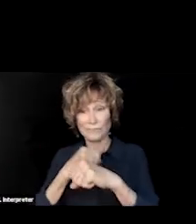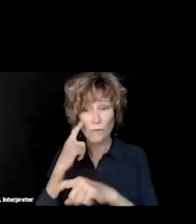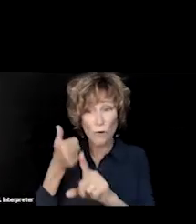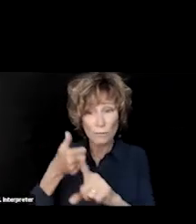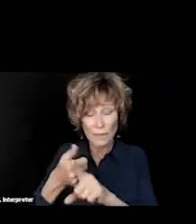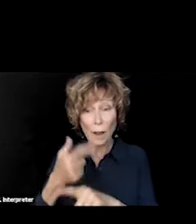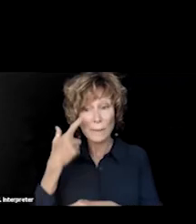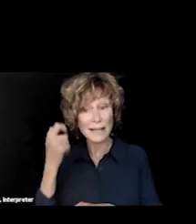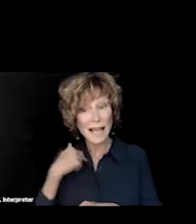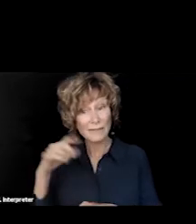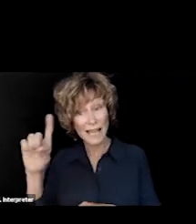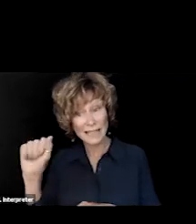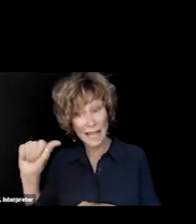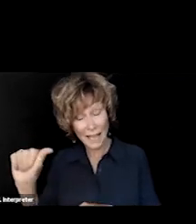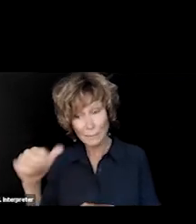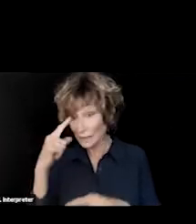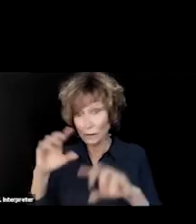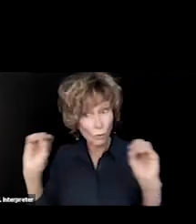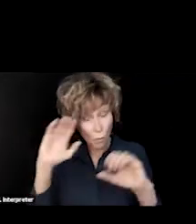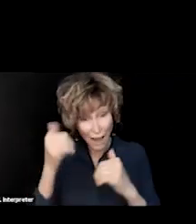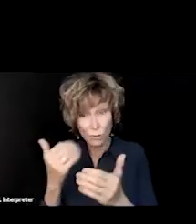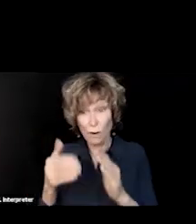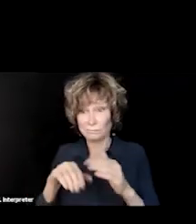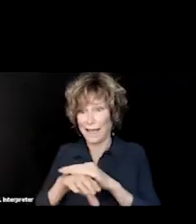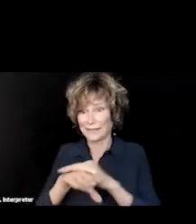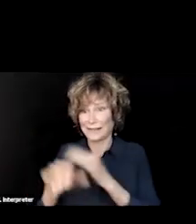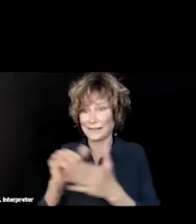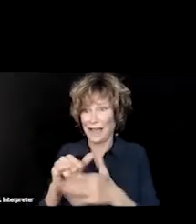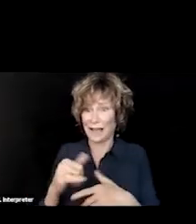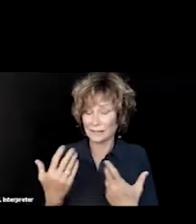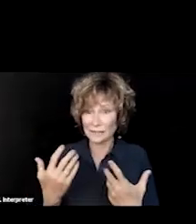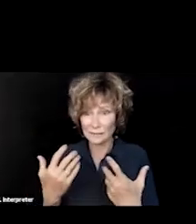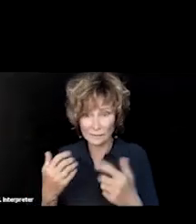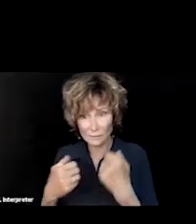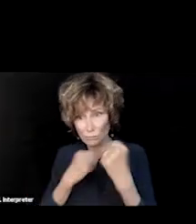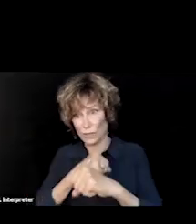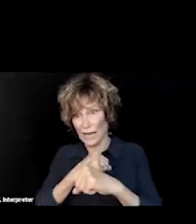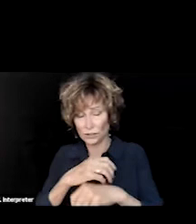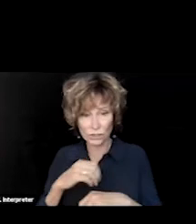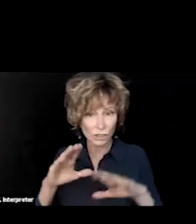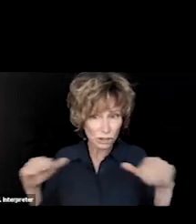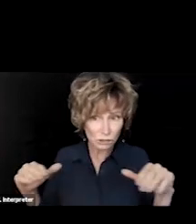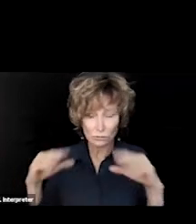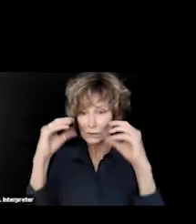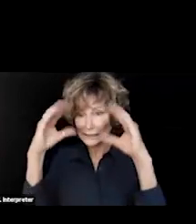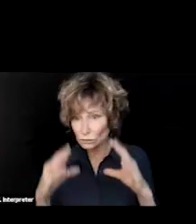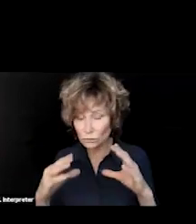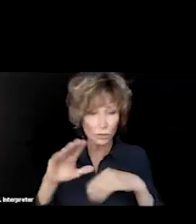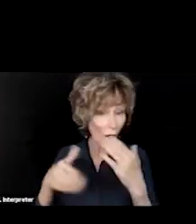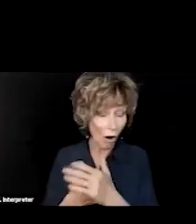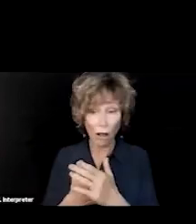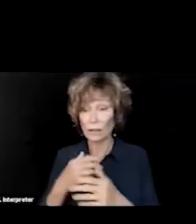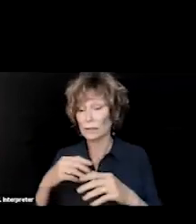the Americans with Disabilities Act. Teachers, therapists, transition coordinators, and school personnel can't do this